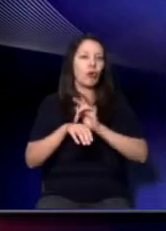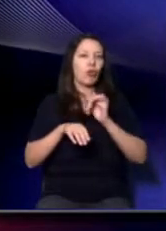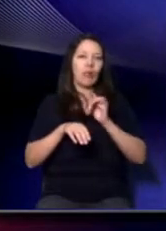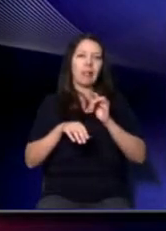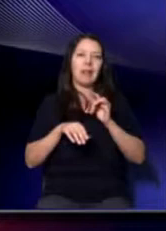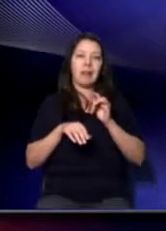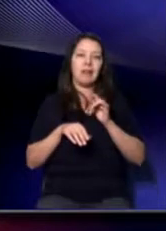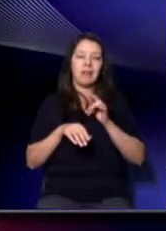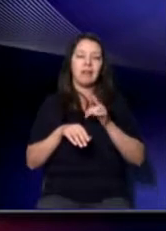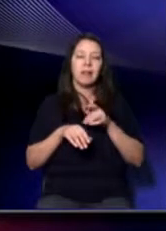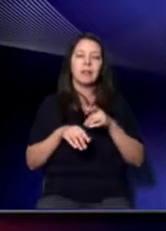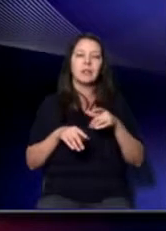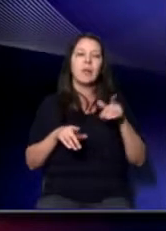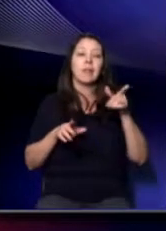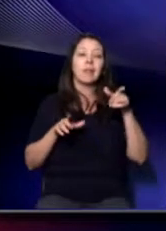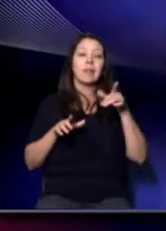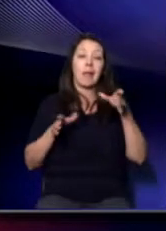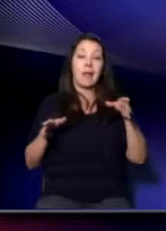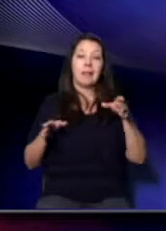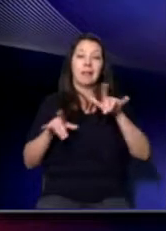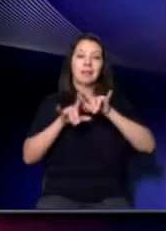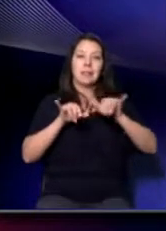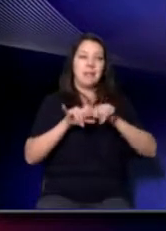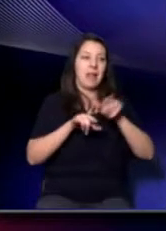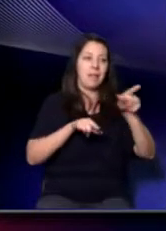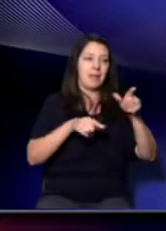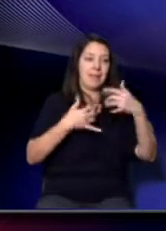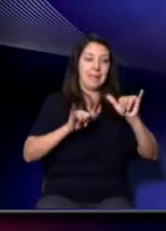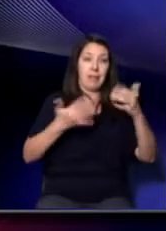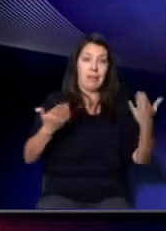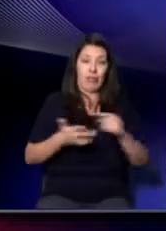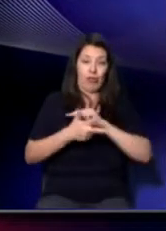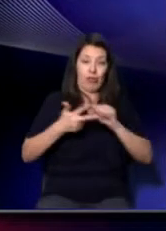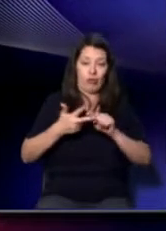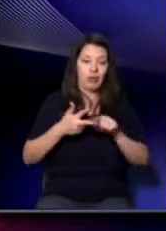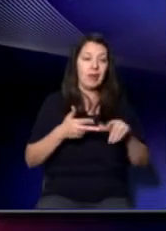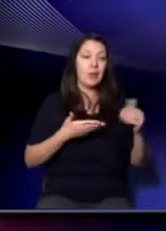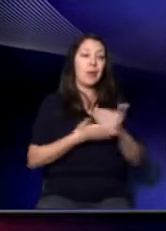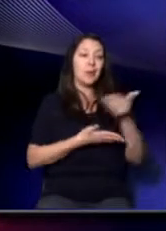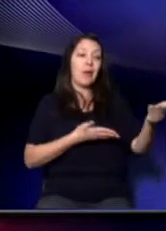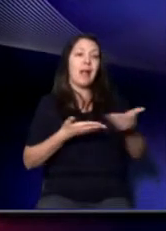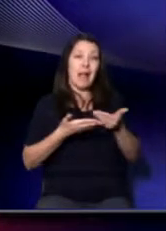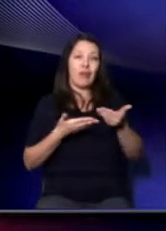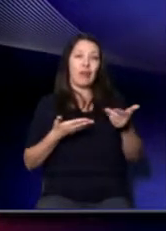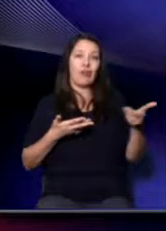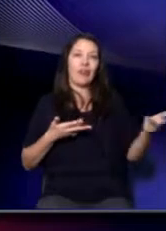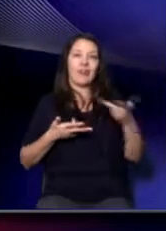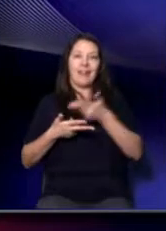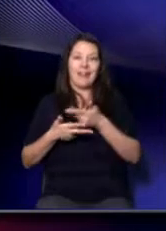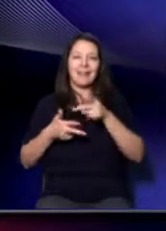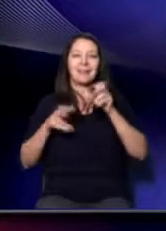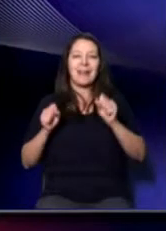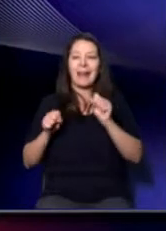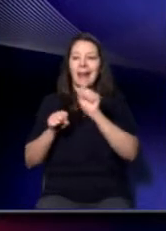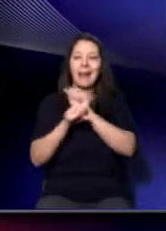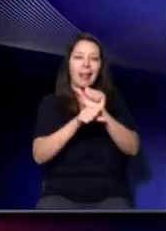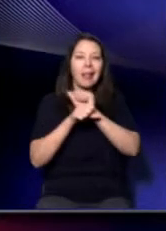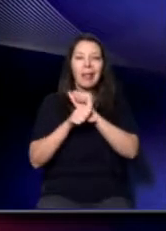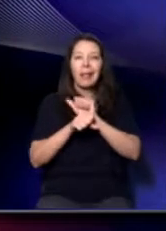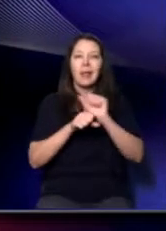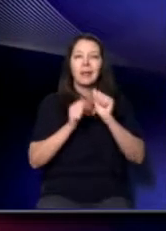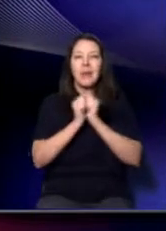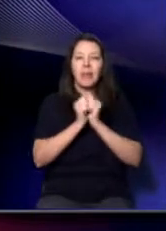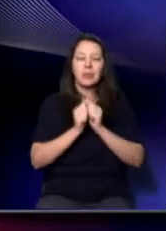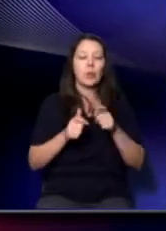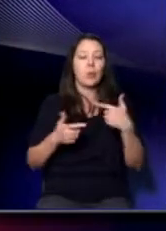overlap during the transition period. But we're working on it very actively now, just to let you know.